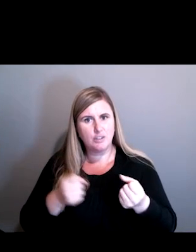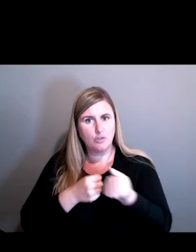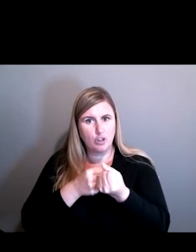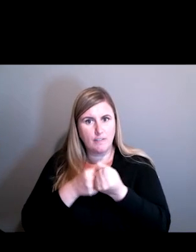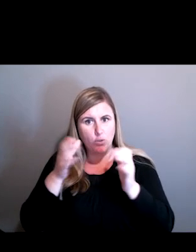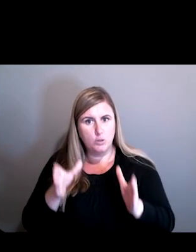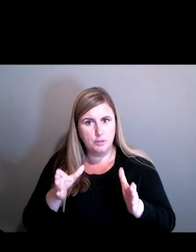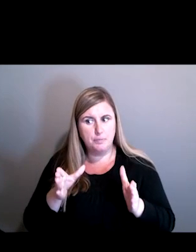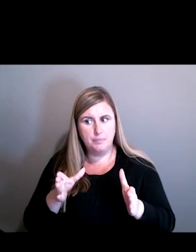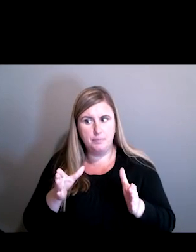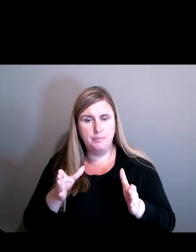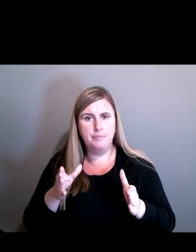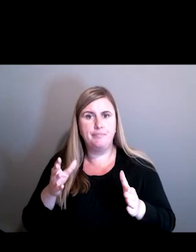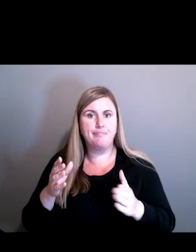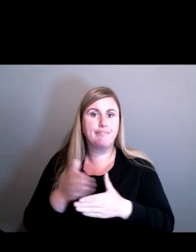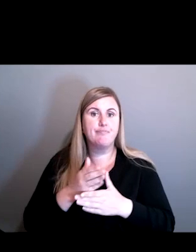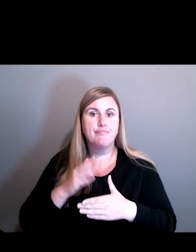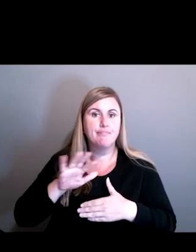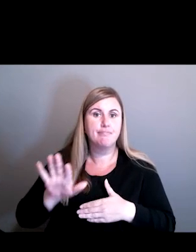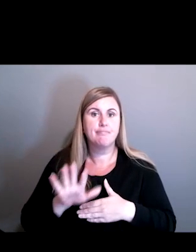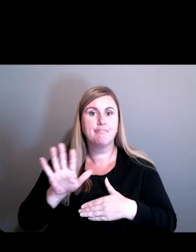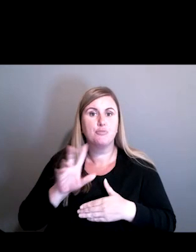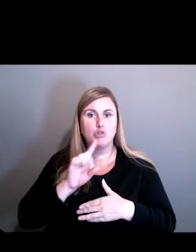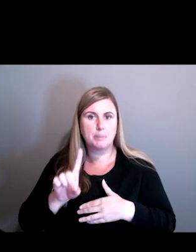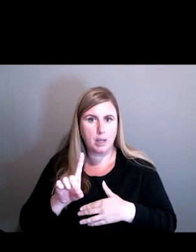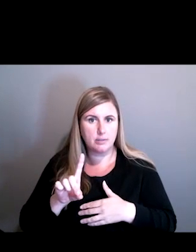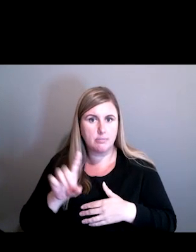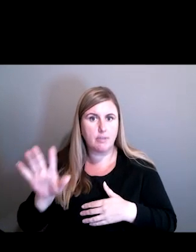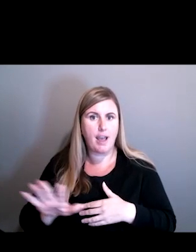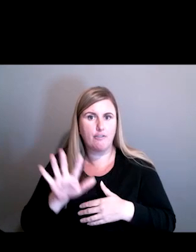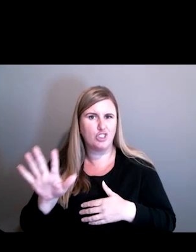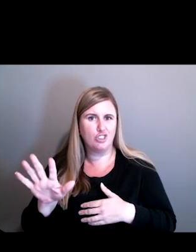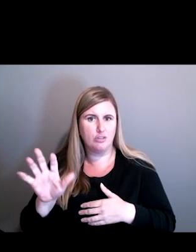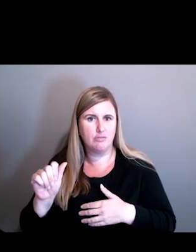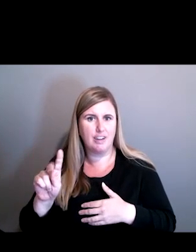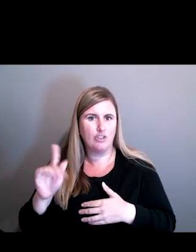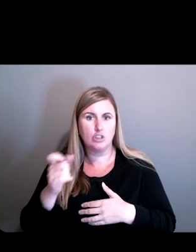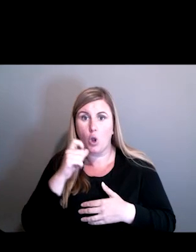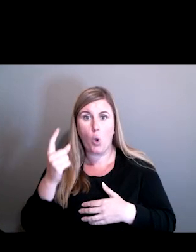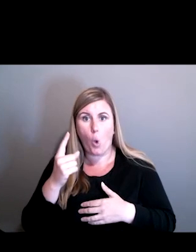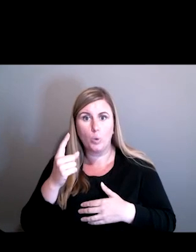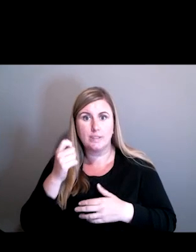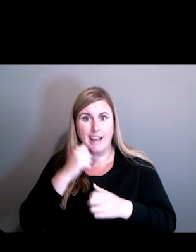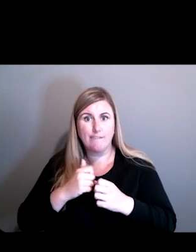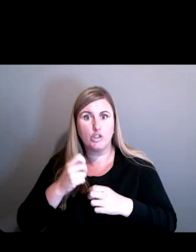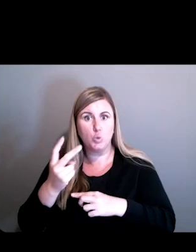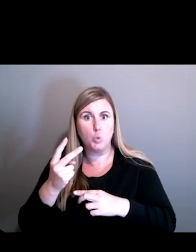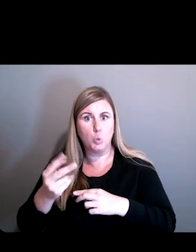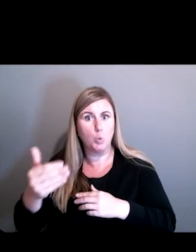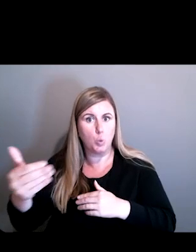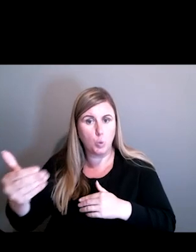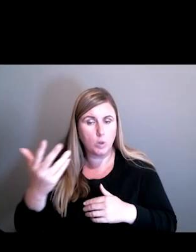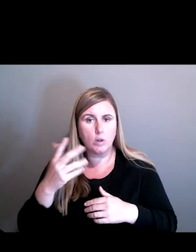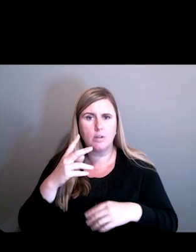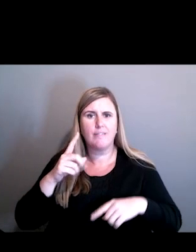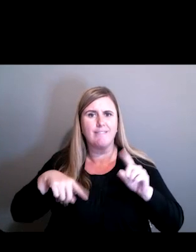predictable. Give the reinforcer after an average number of responses, and so